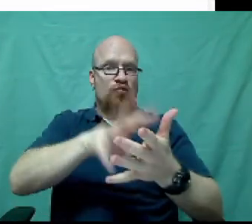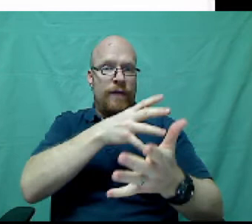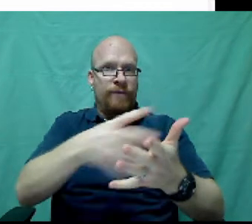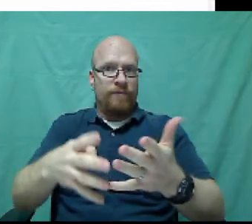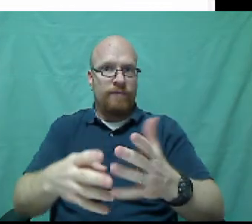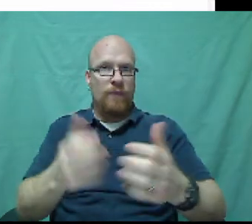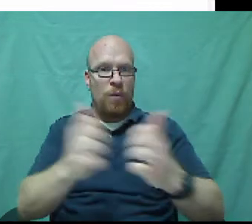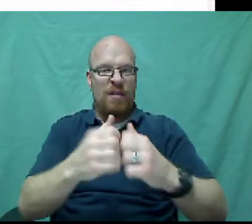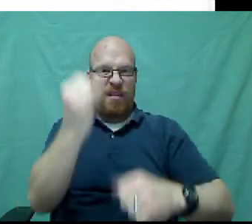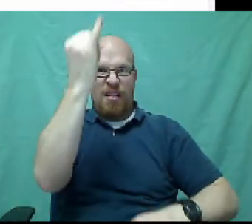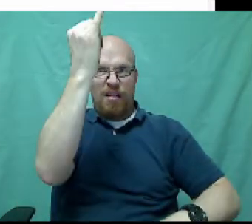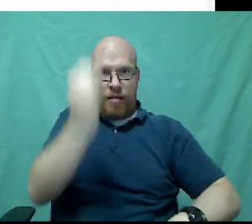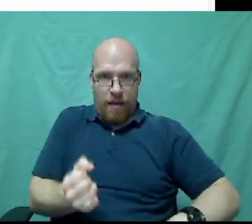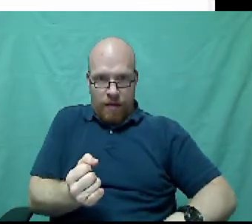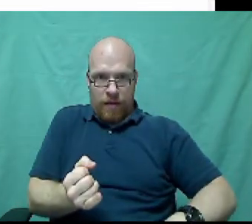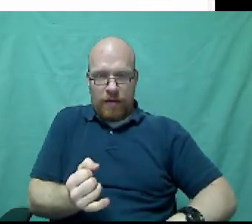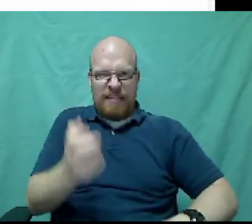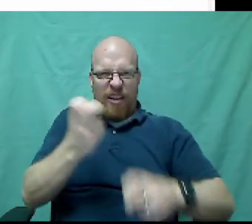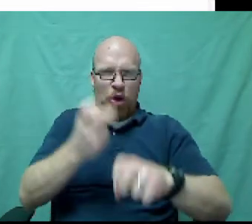x.